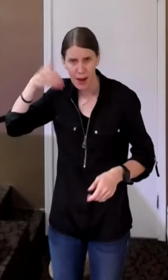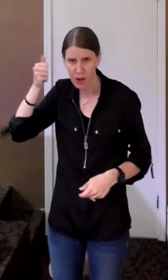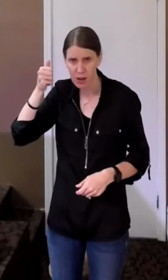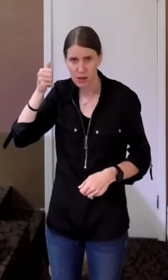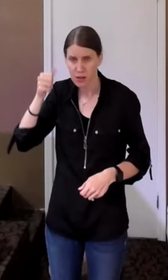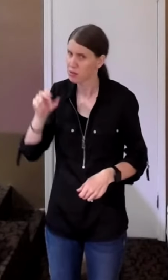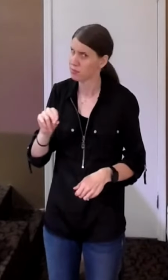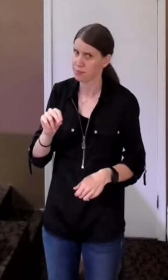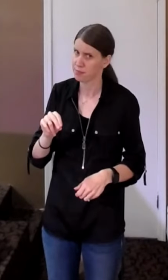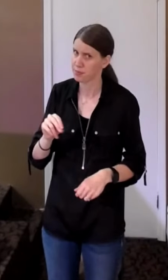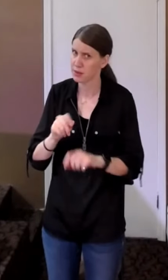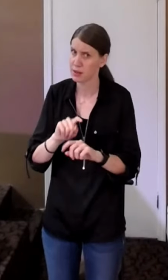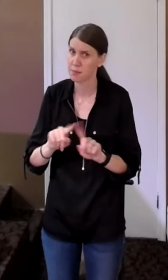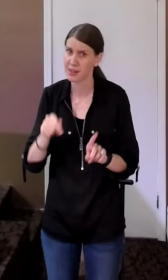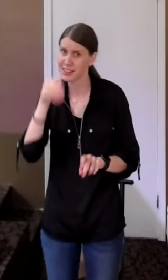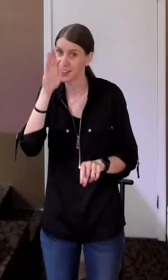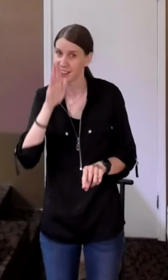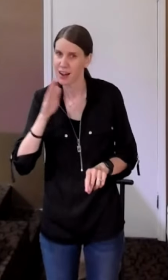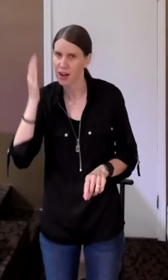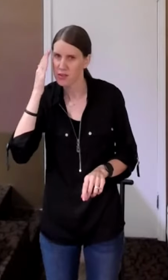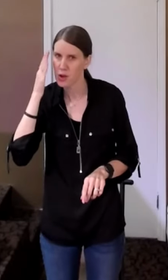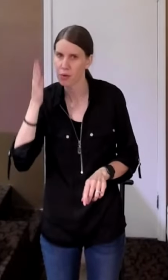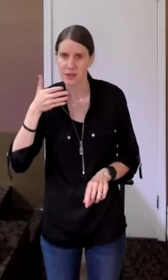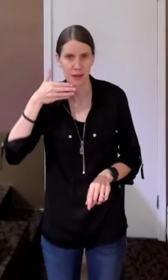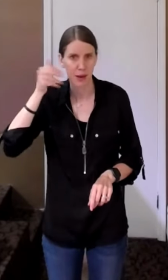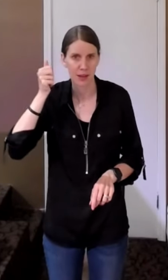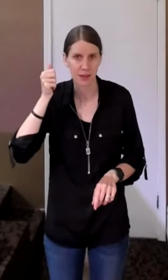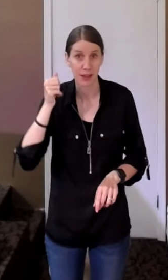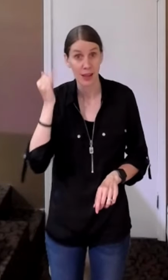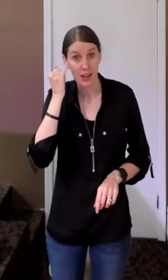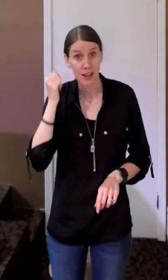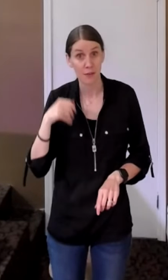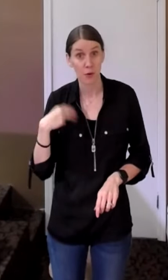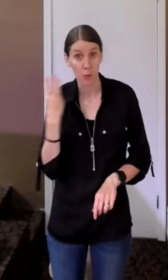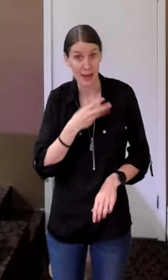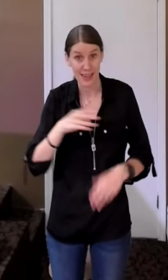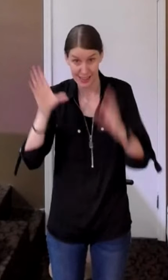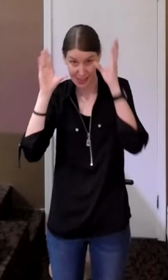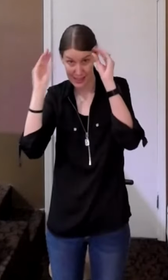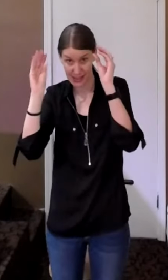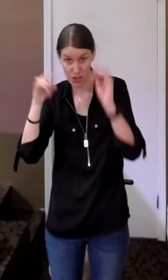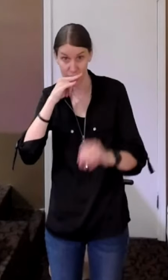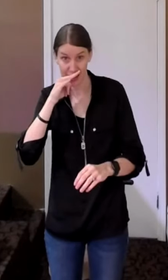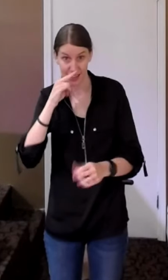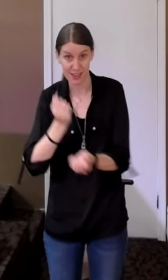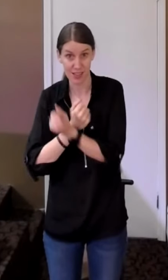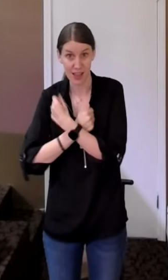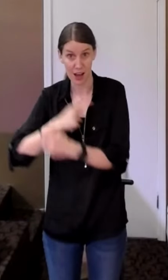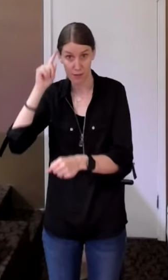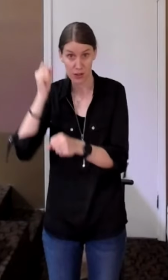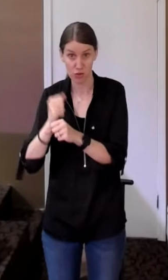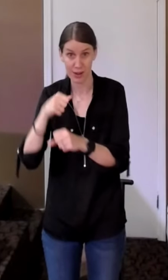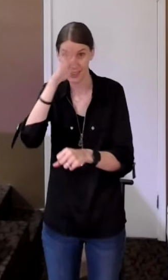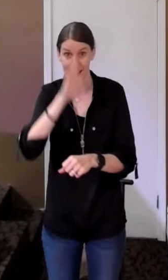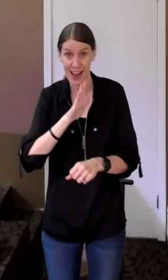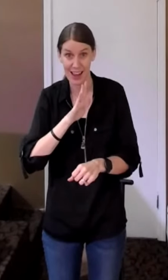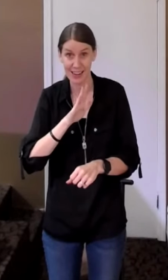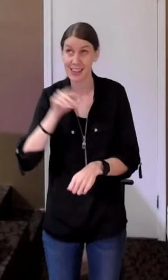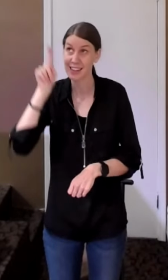is, God knows what's best for them. And if we can get them to love God and trust God, he's going to take them down the right